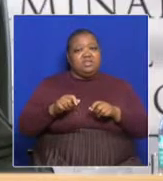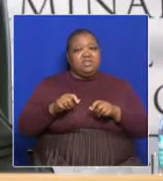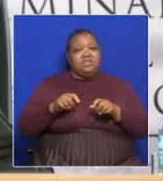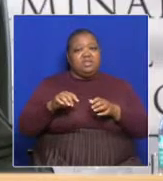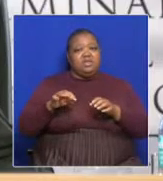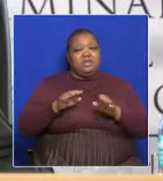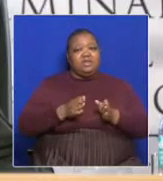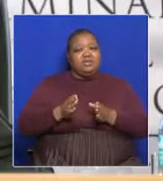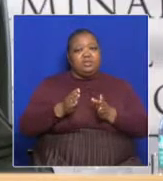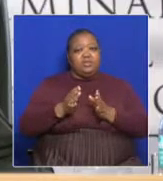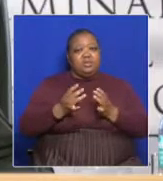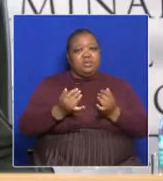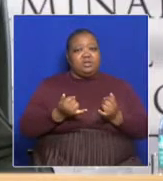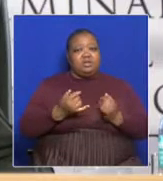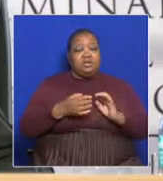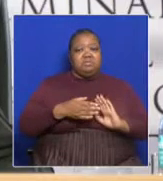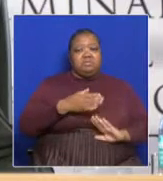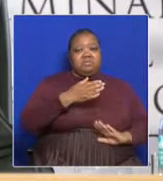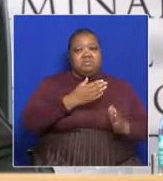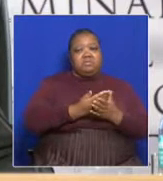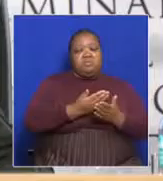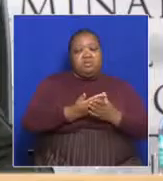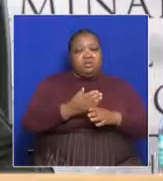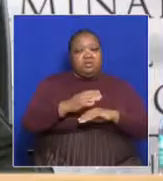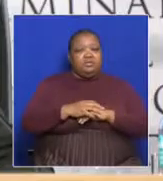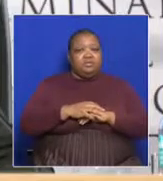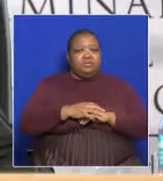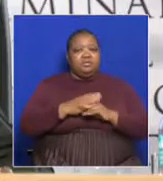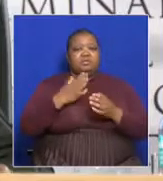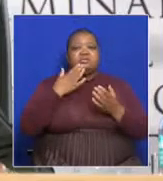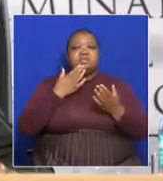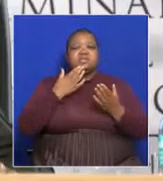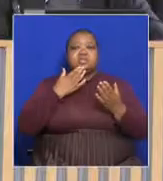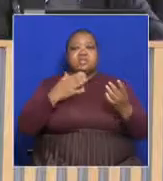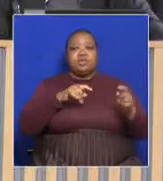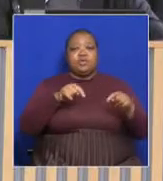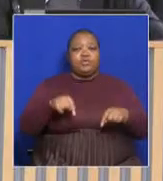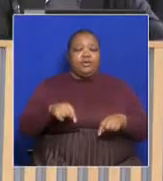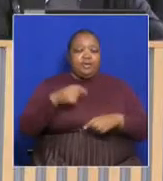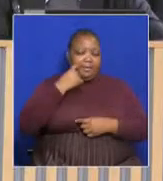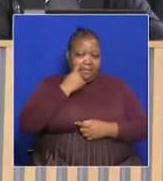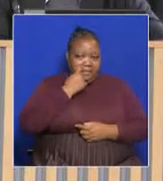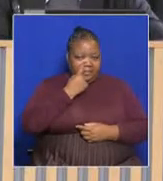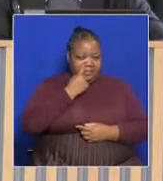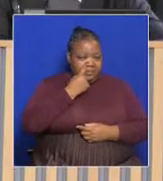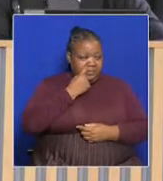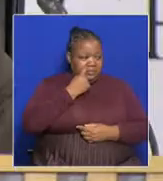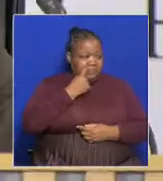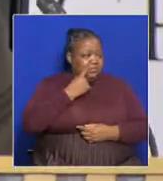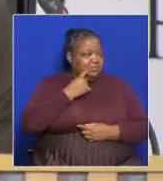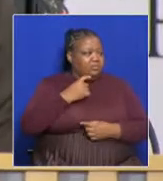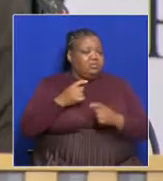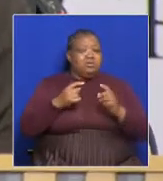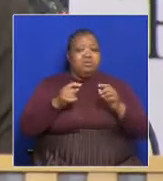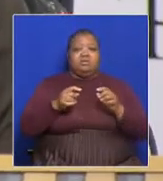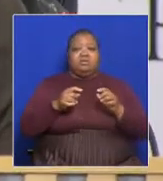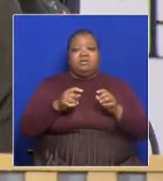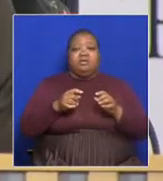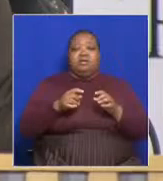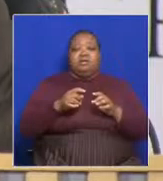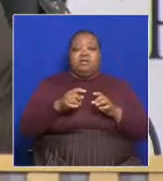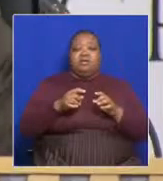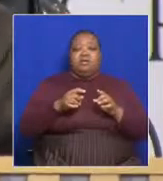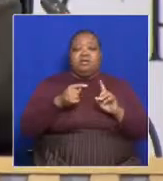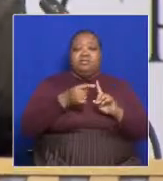the Colonel. Yes, and thank him for availing himself. Yes. Colonel, thank you very much. Thank you, Chair. Thank you. You